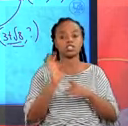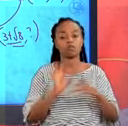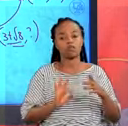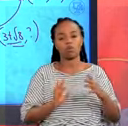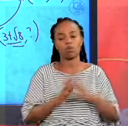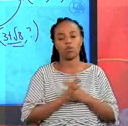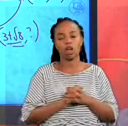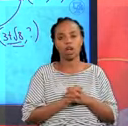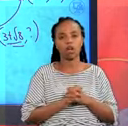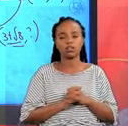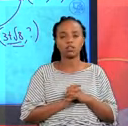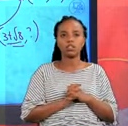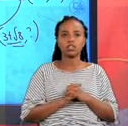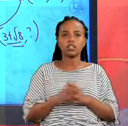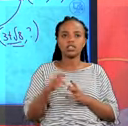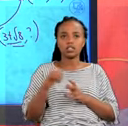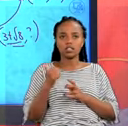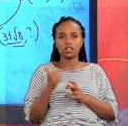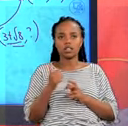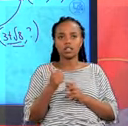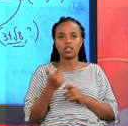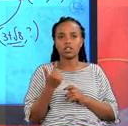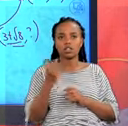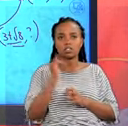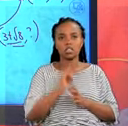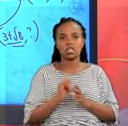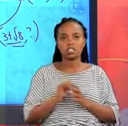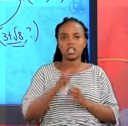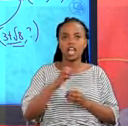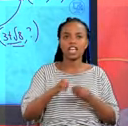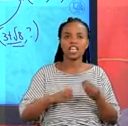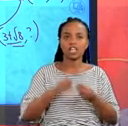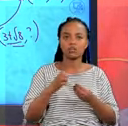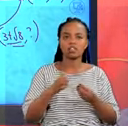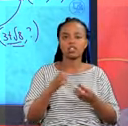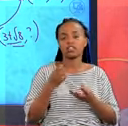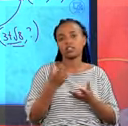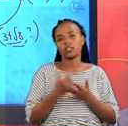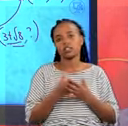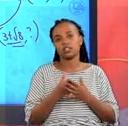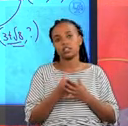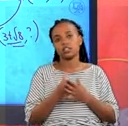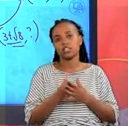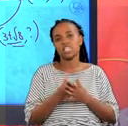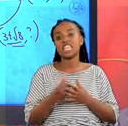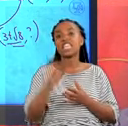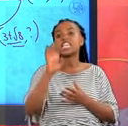formula. And the other one, we have sketched the ellipse. This one is the ellipse. And